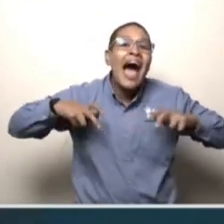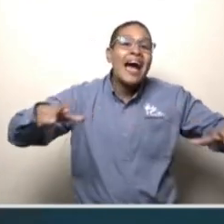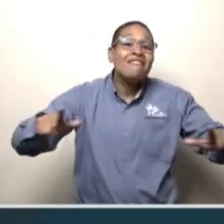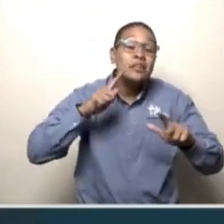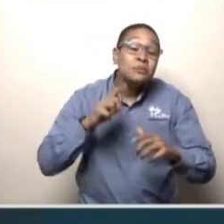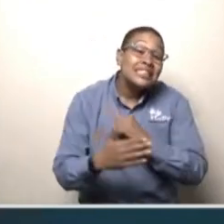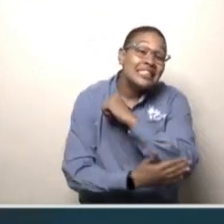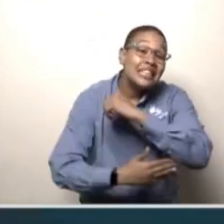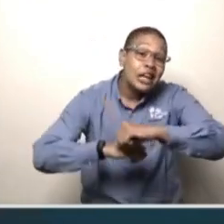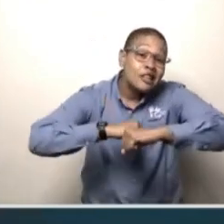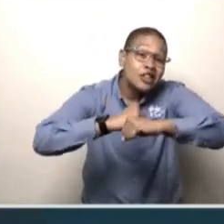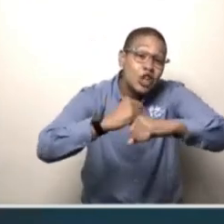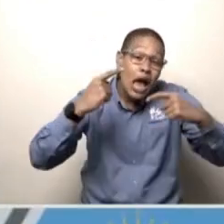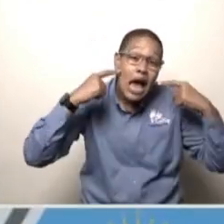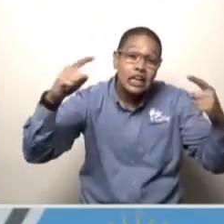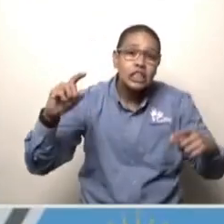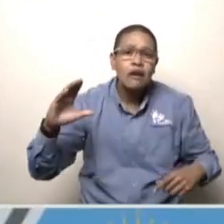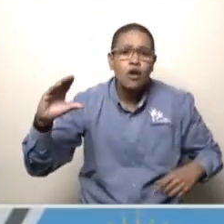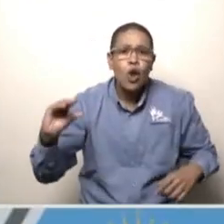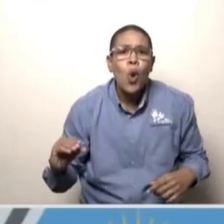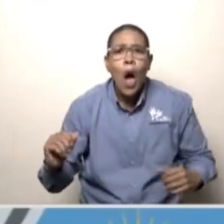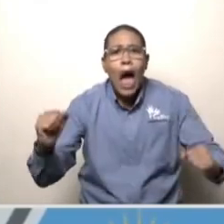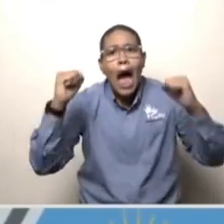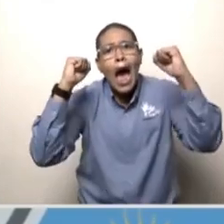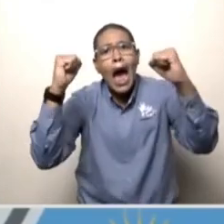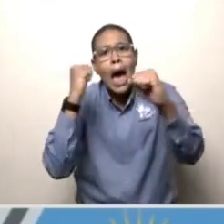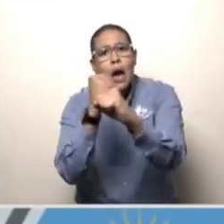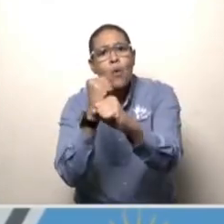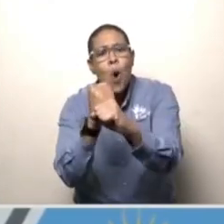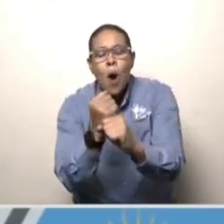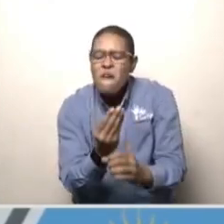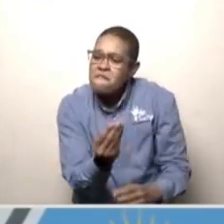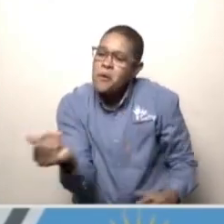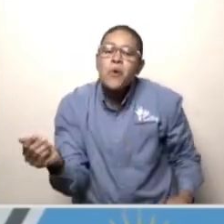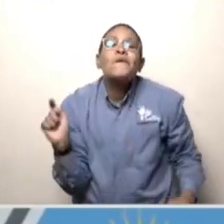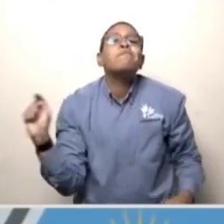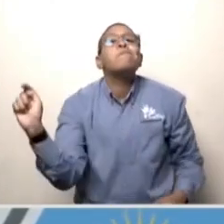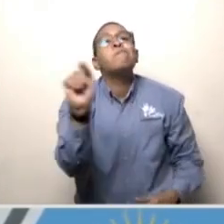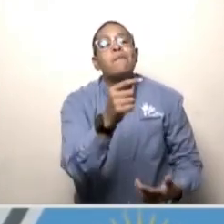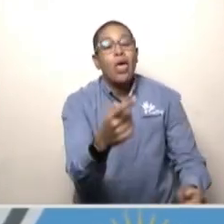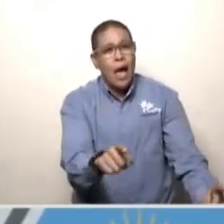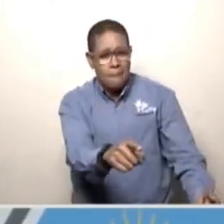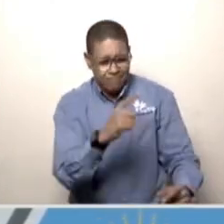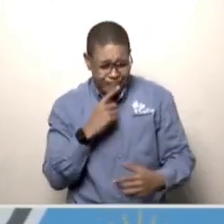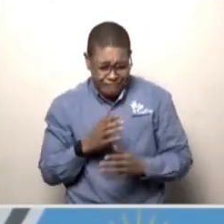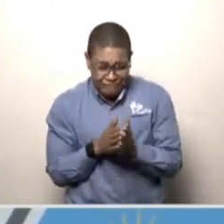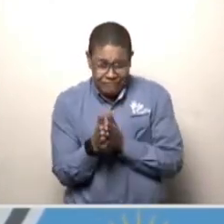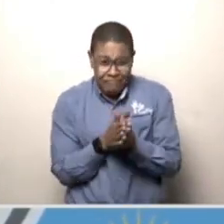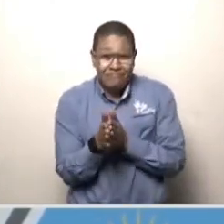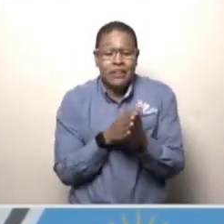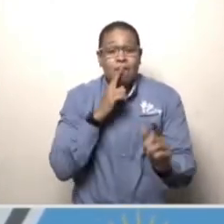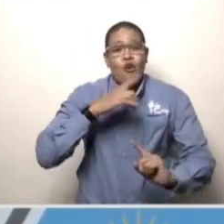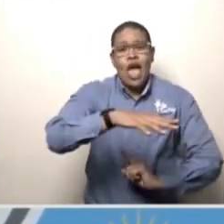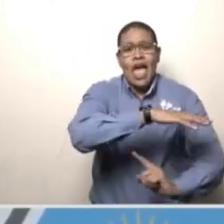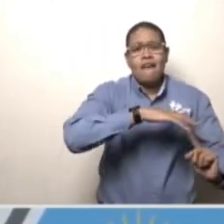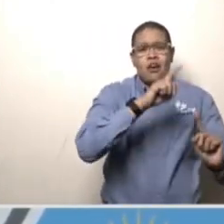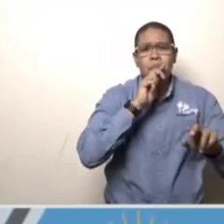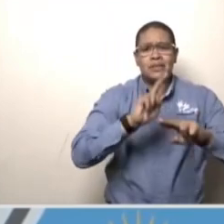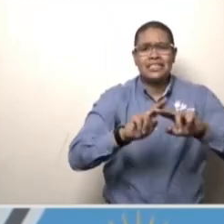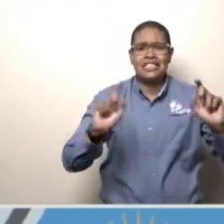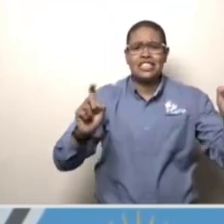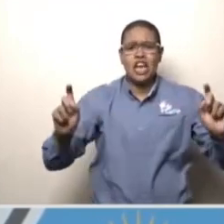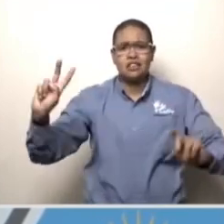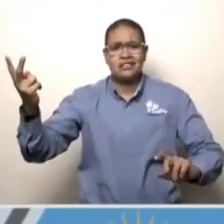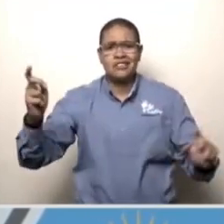security, and achieved the lowest unemployment rate ever. He has a passion for the environment, having sat as co-chair of the UN